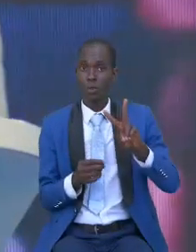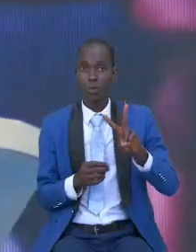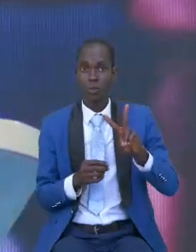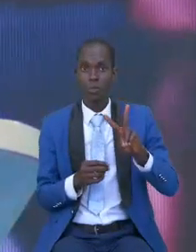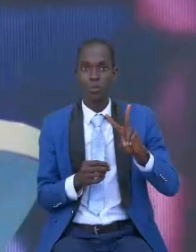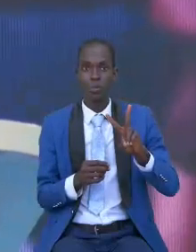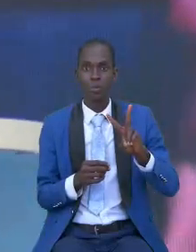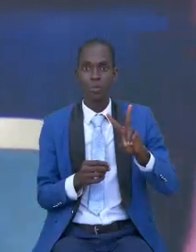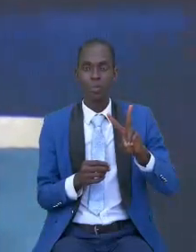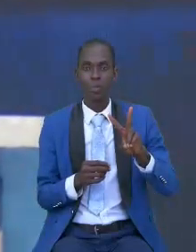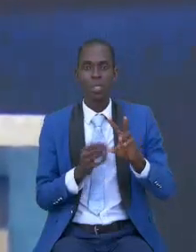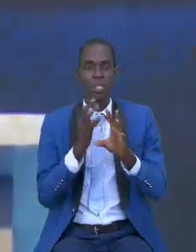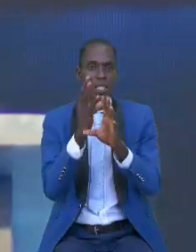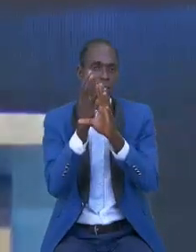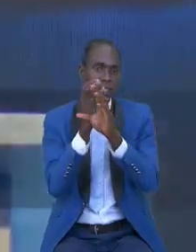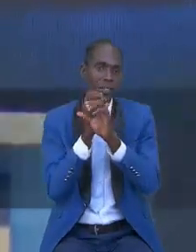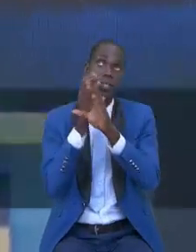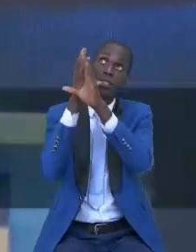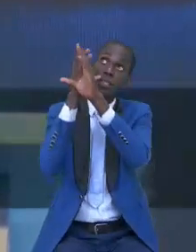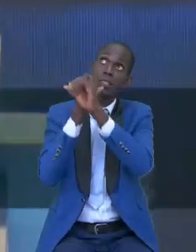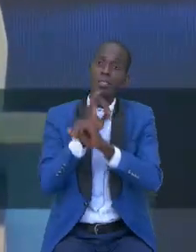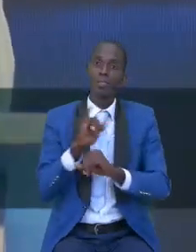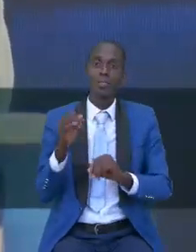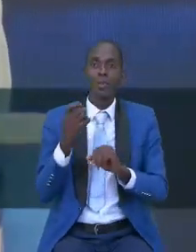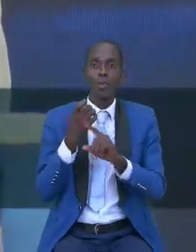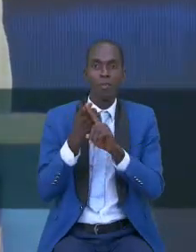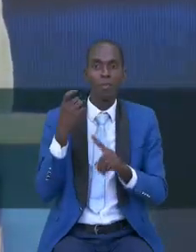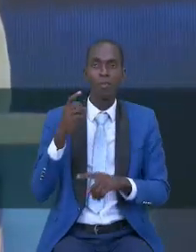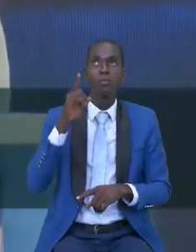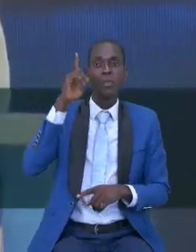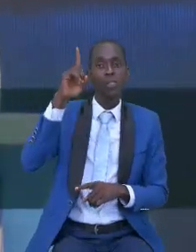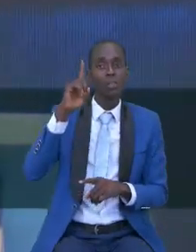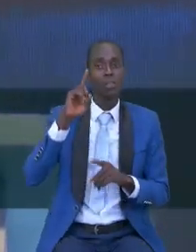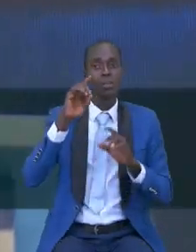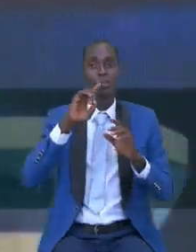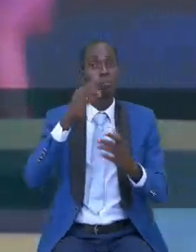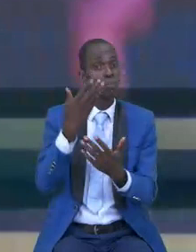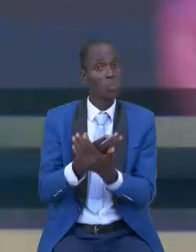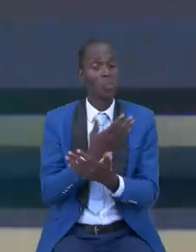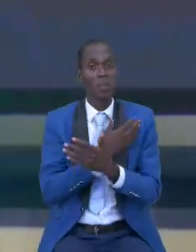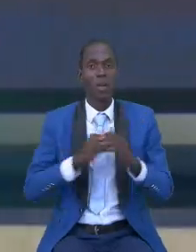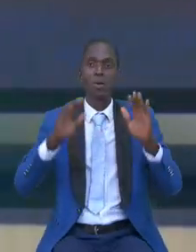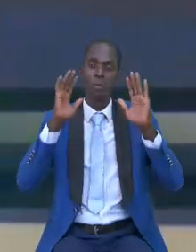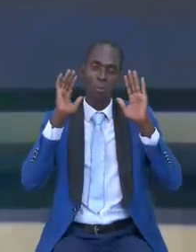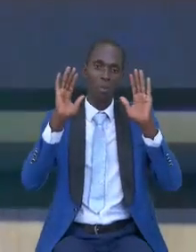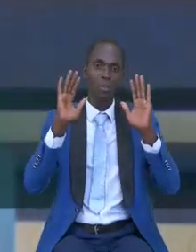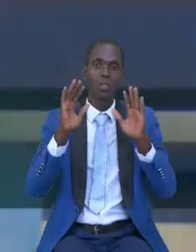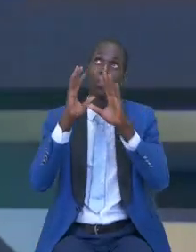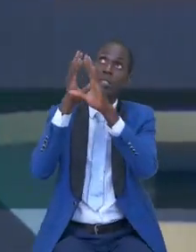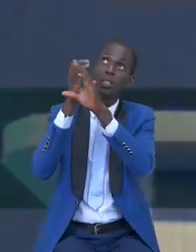is receiving from his signs and wonders. Receiving